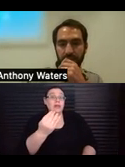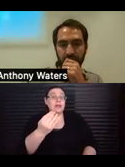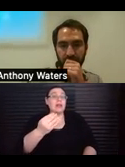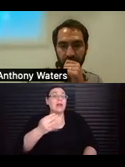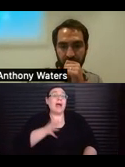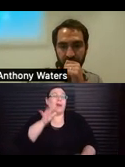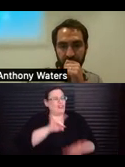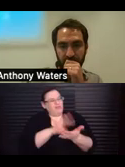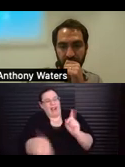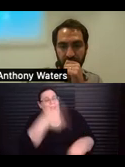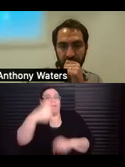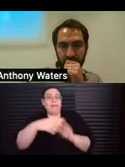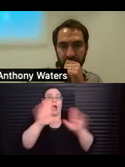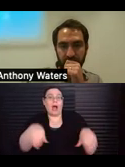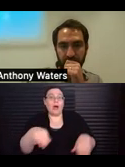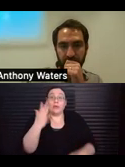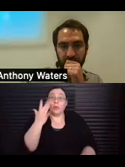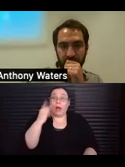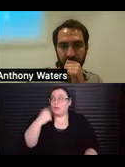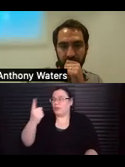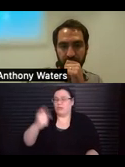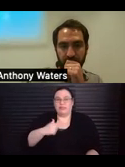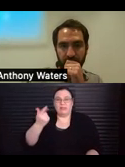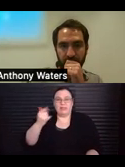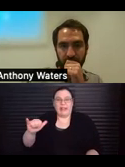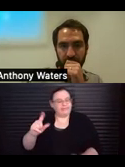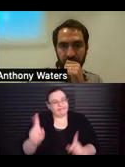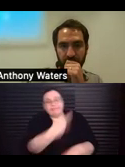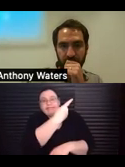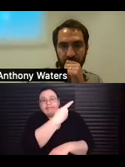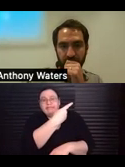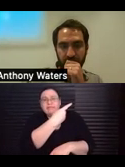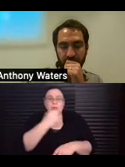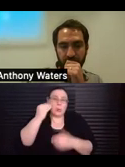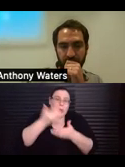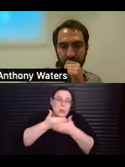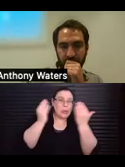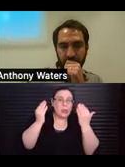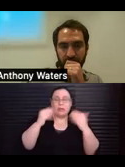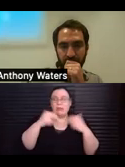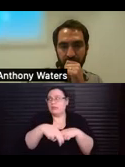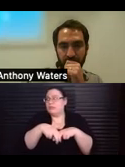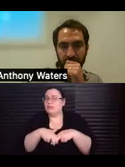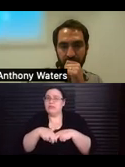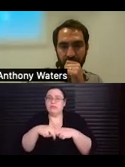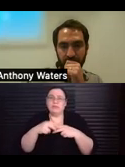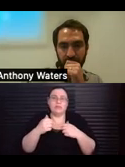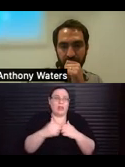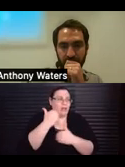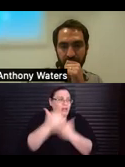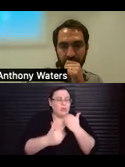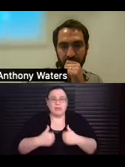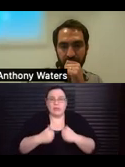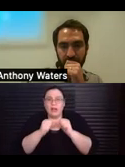mother I was gay. Get out of my house. I was homeless and just trying to survive. I was